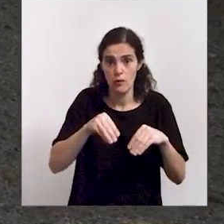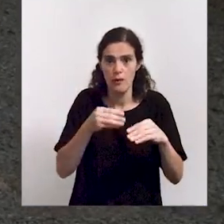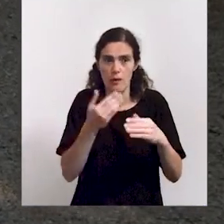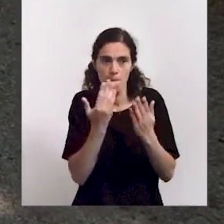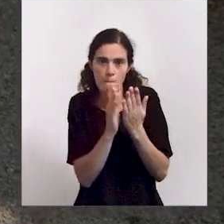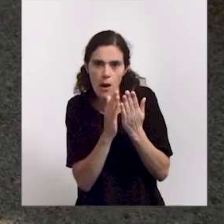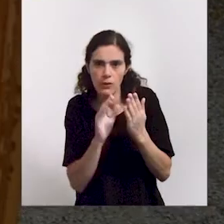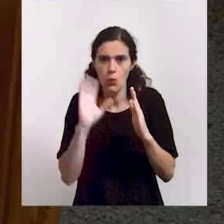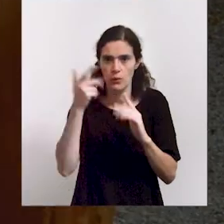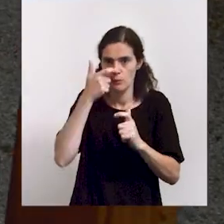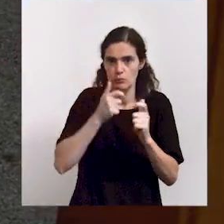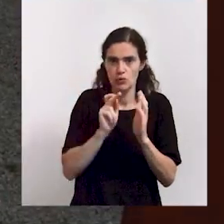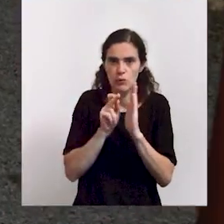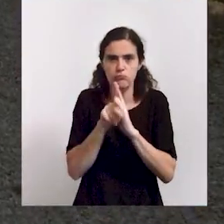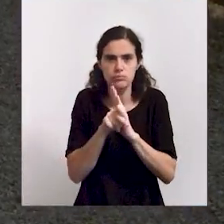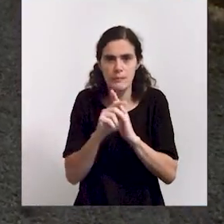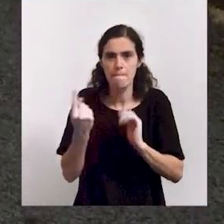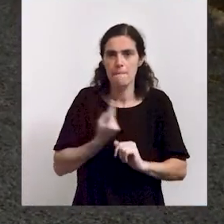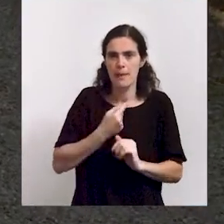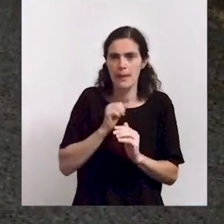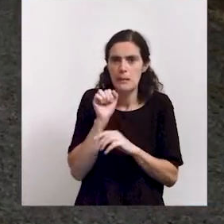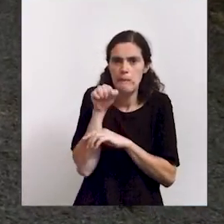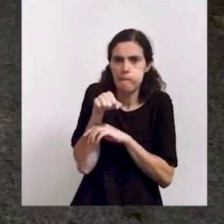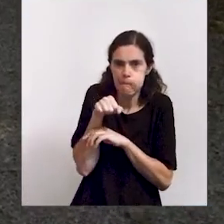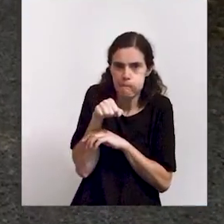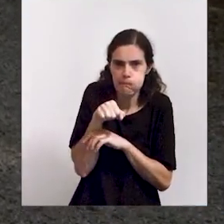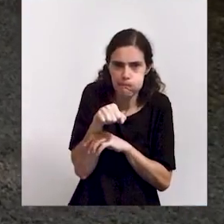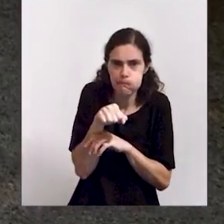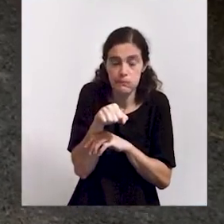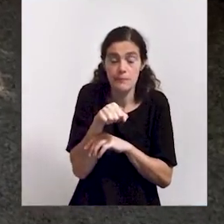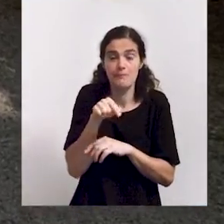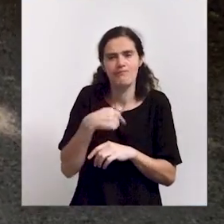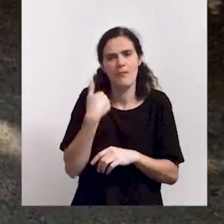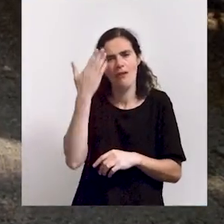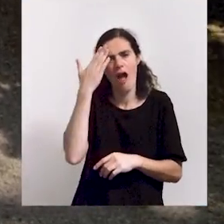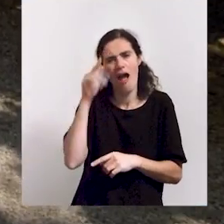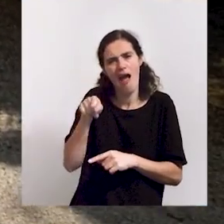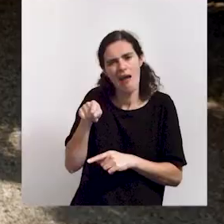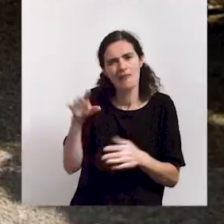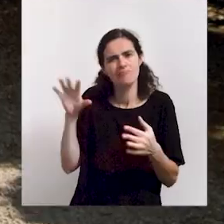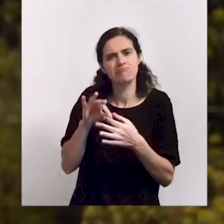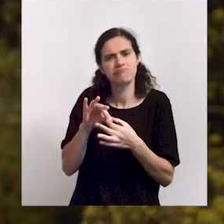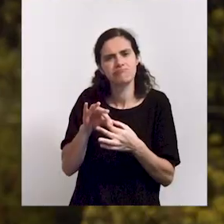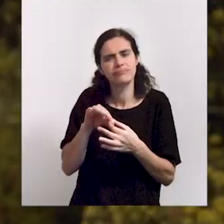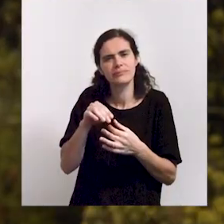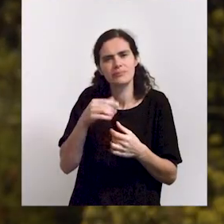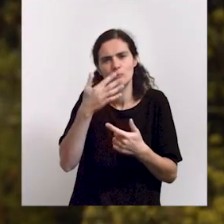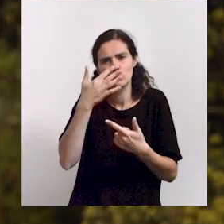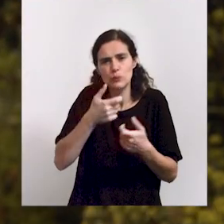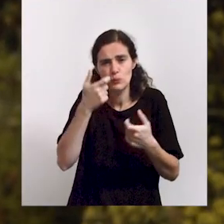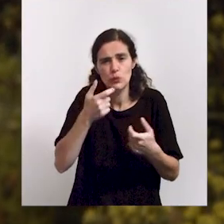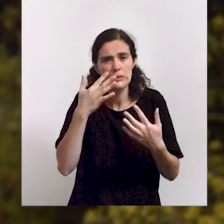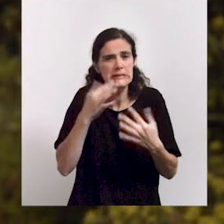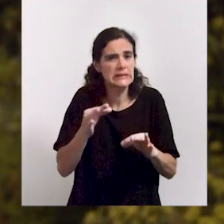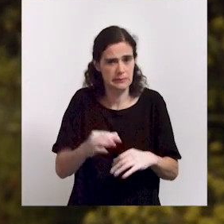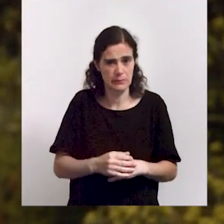yourself. And I think there is something there also about humility. You humble yourself